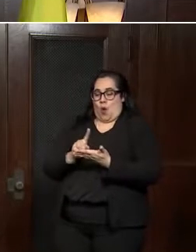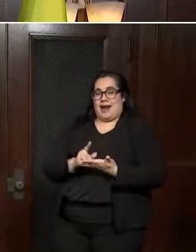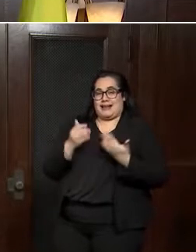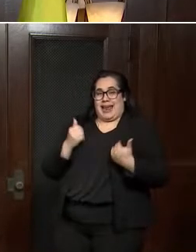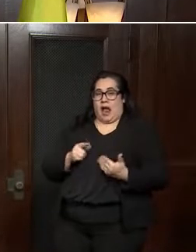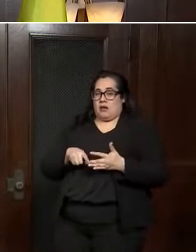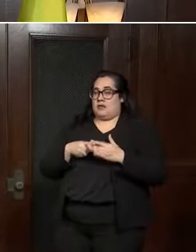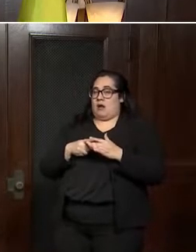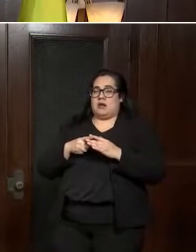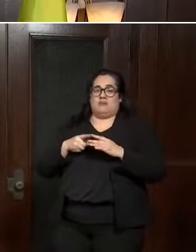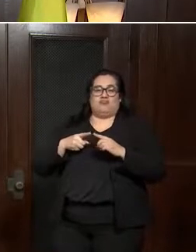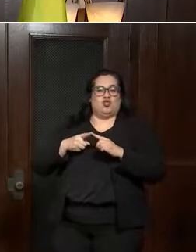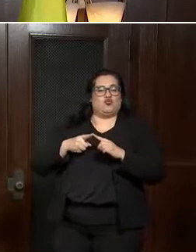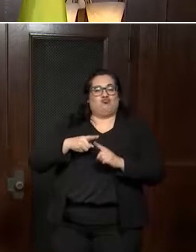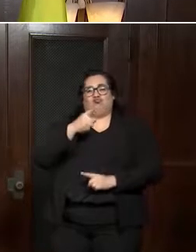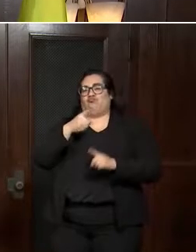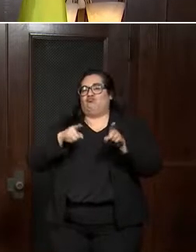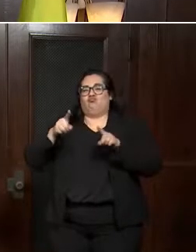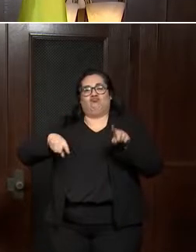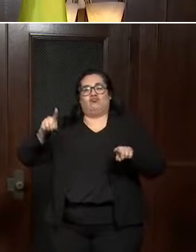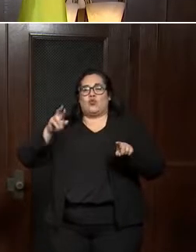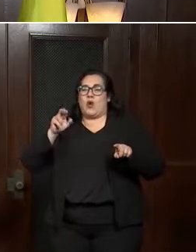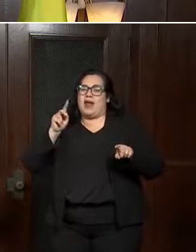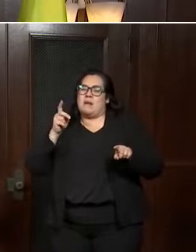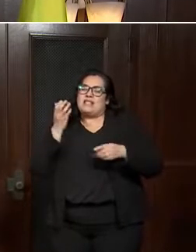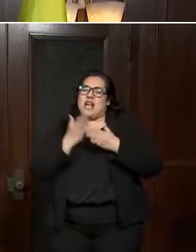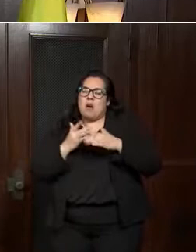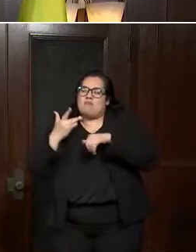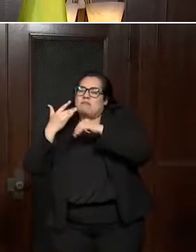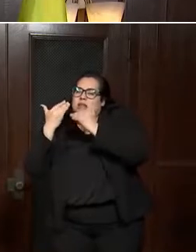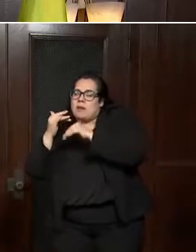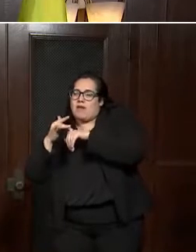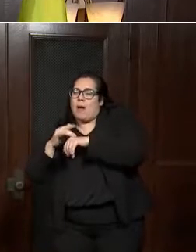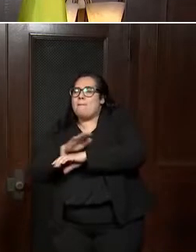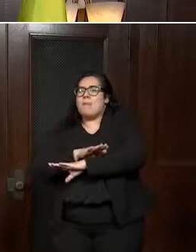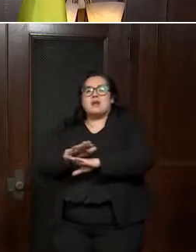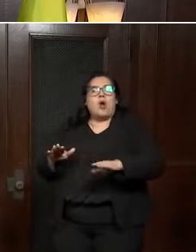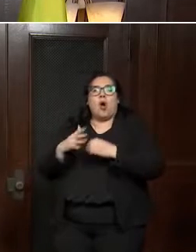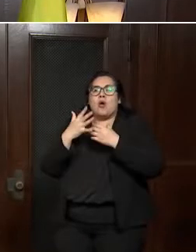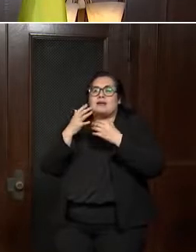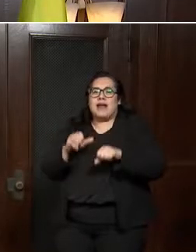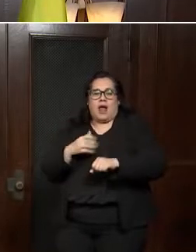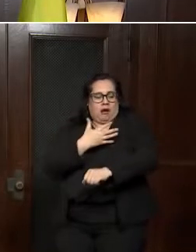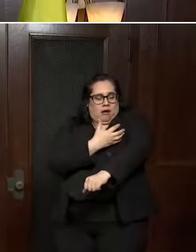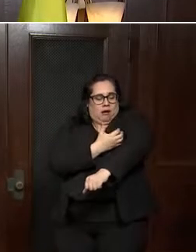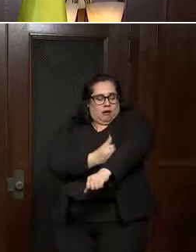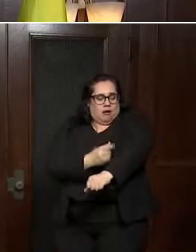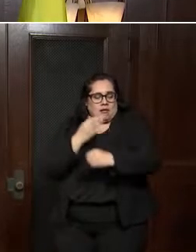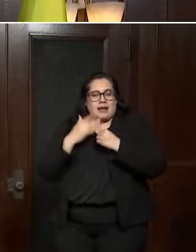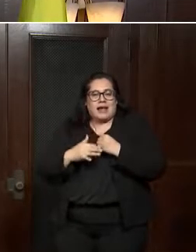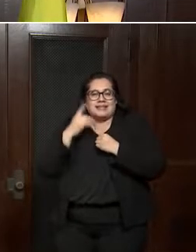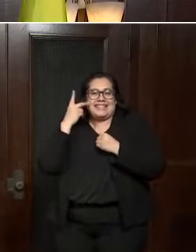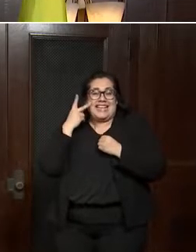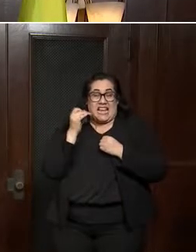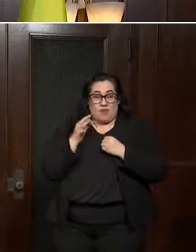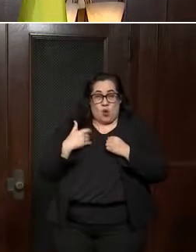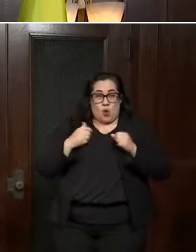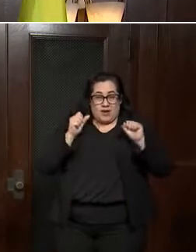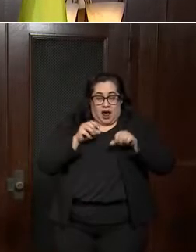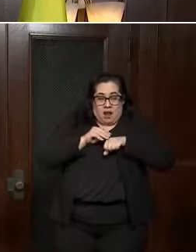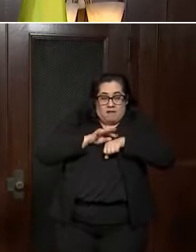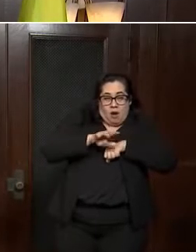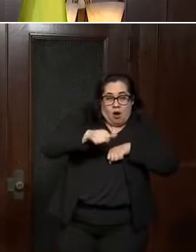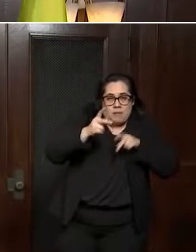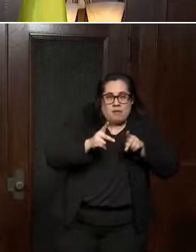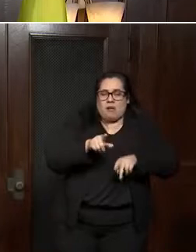going out randomly. There's some limited availability out there, but don't take a blood test to see if you're infectious. It doesn't tell you whether you're